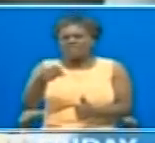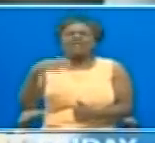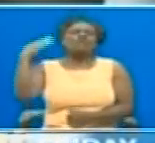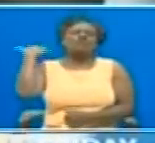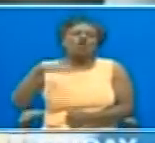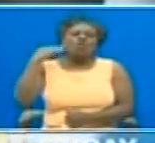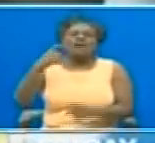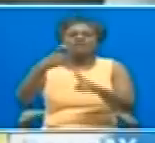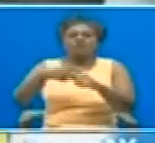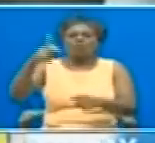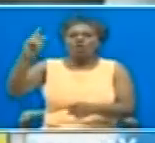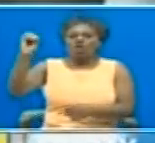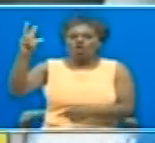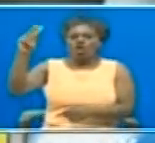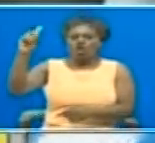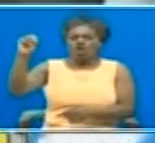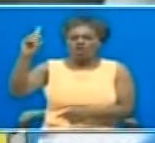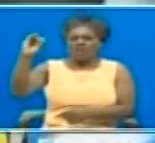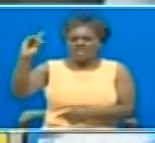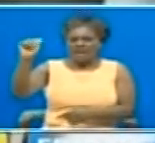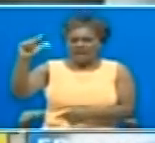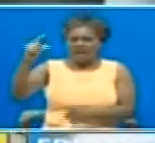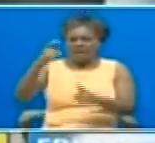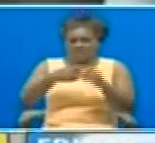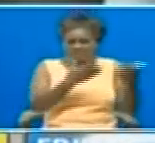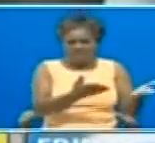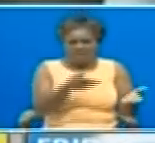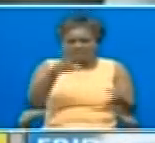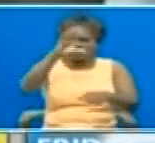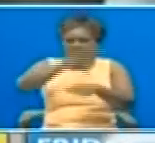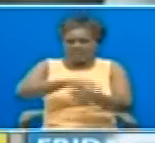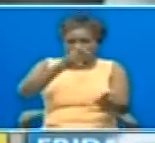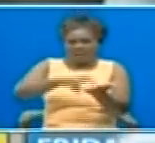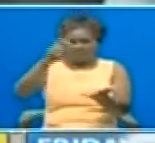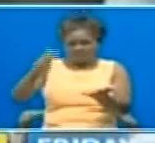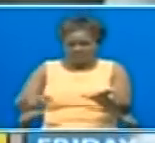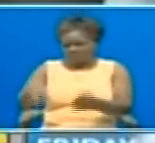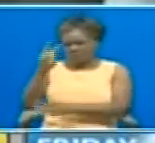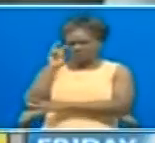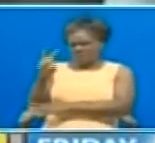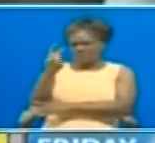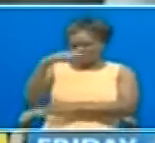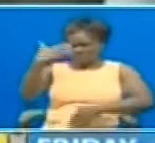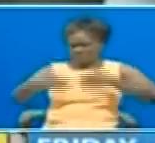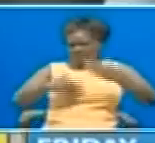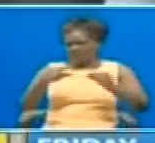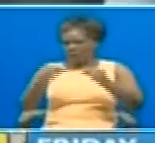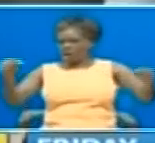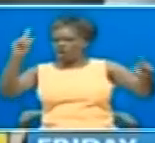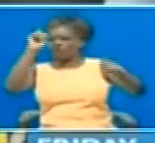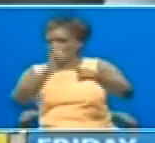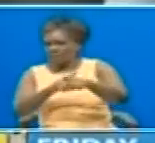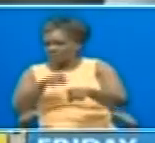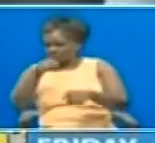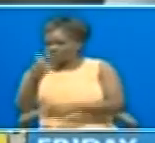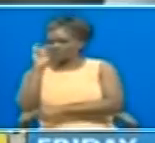criminals from Kodiaga prison who were remanded here. They had taken advantage, maybe they observed the behavior of the officer for some time, so